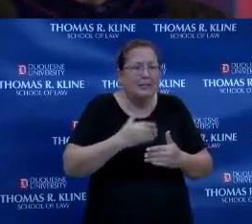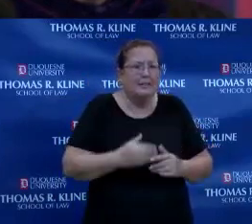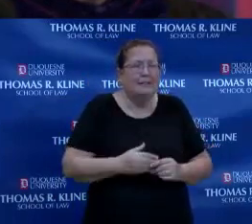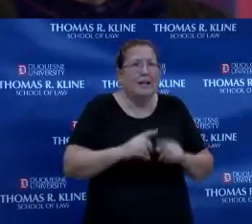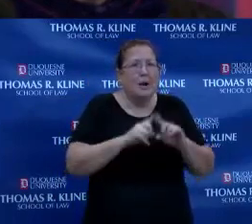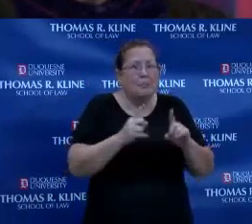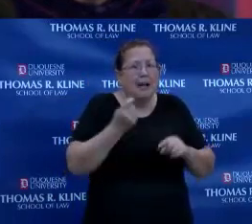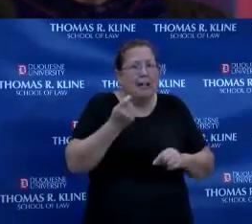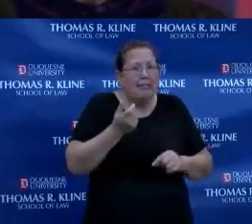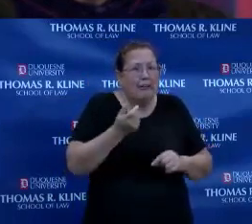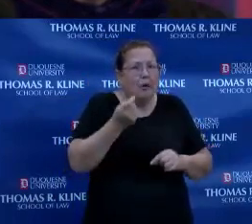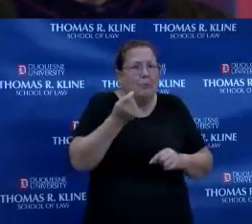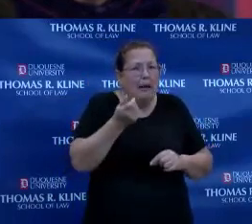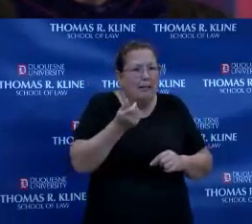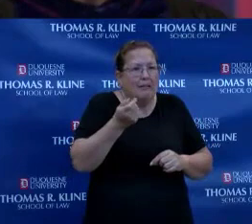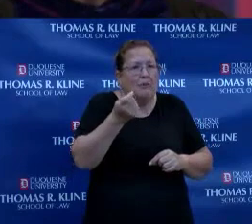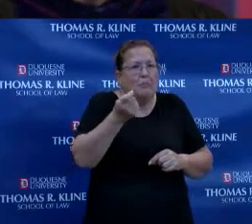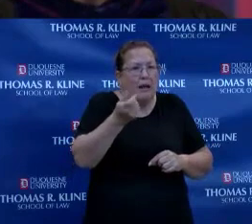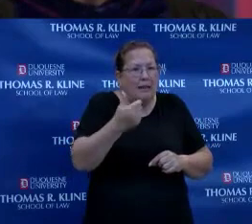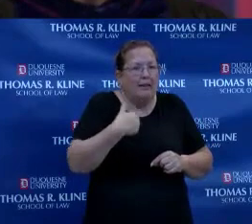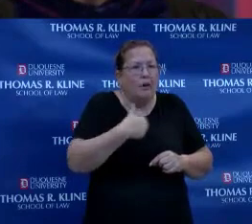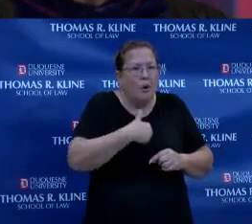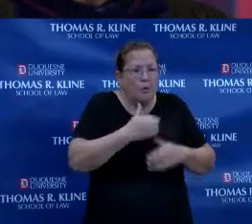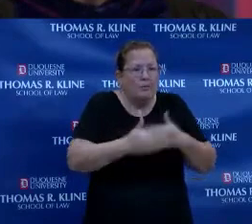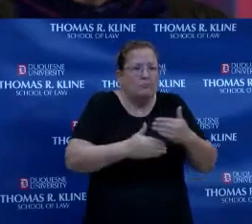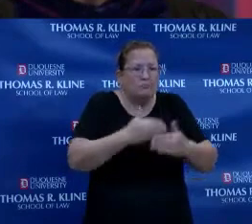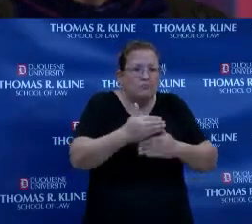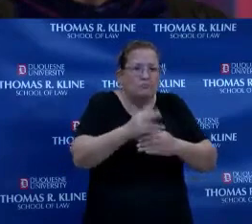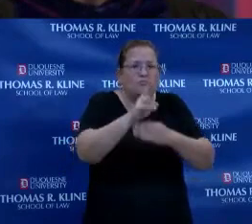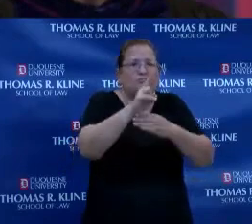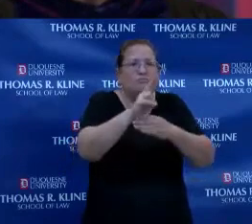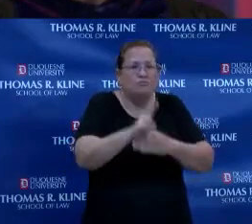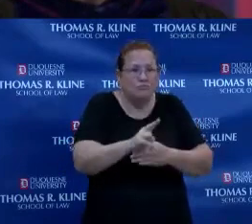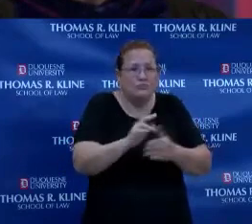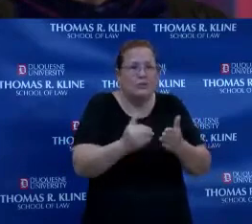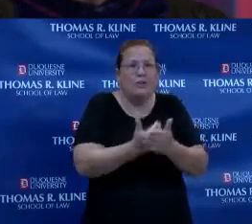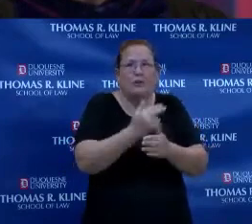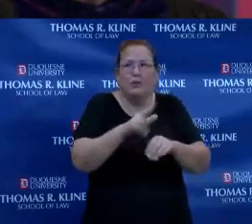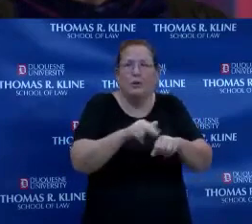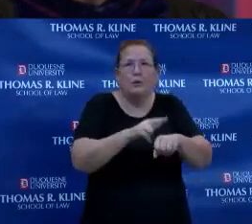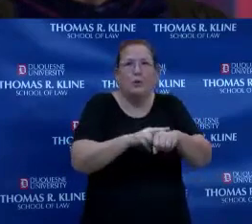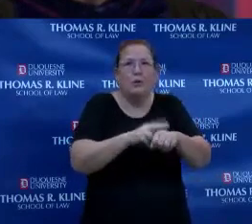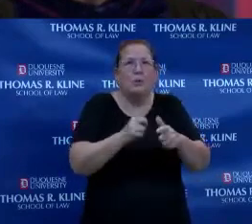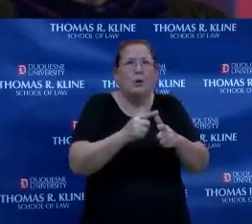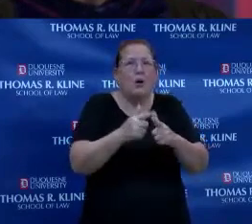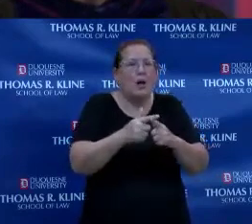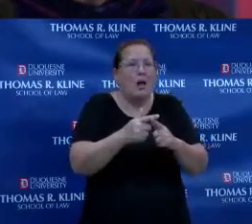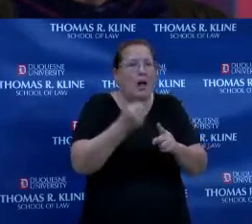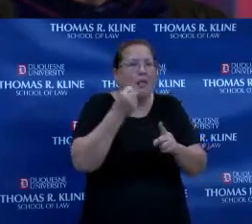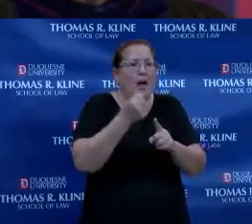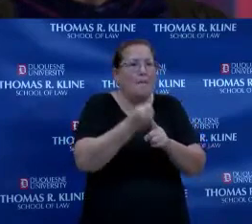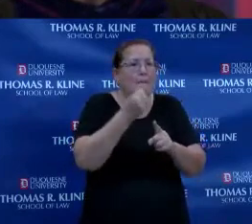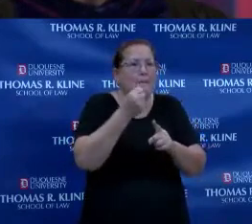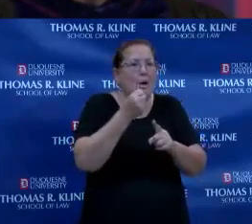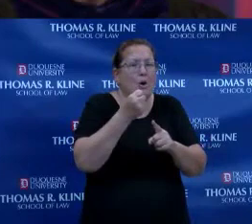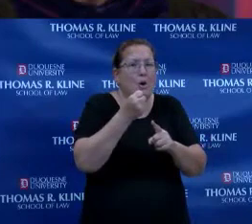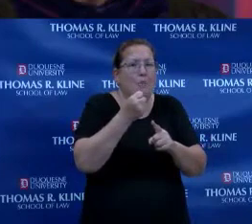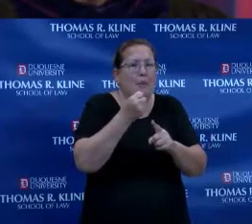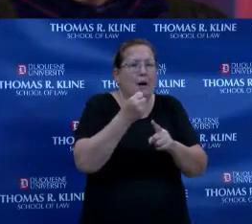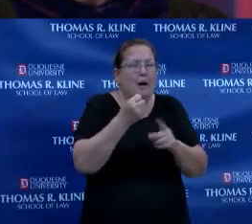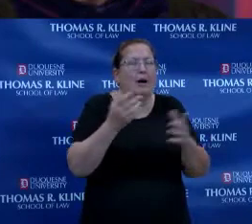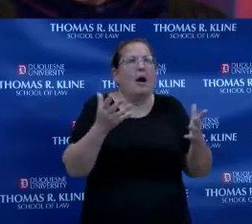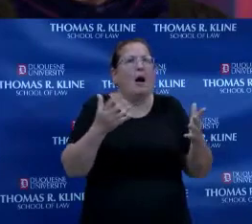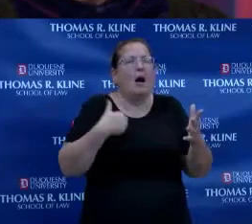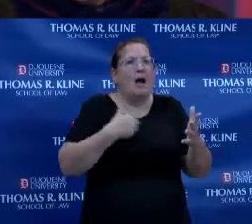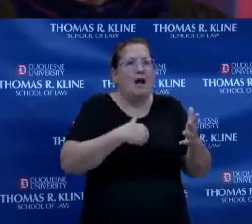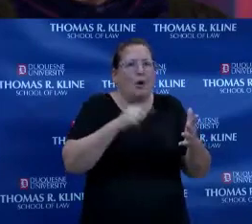But little by little, we became acclimated to the new normal. And then boom, thrown to the wolves to write our